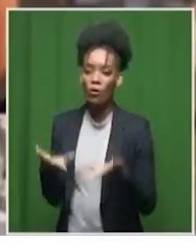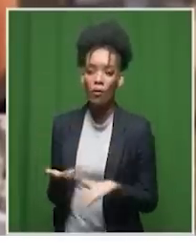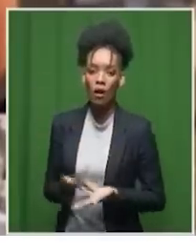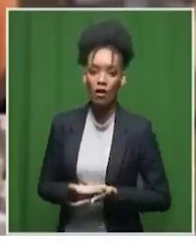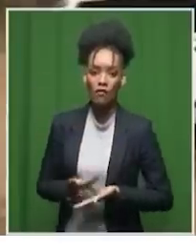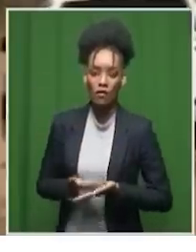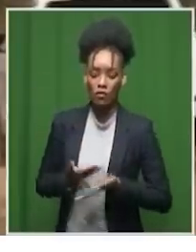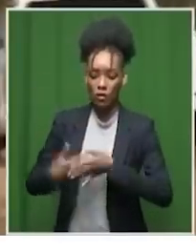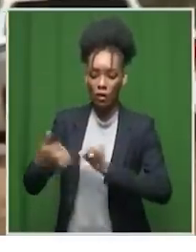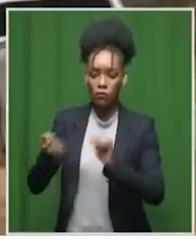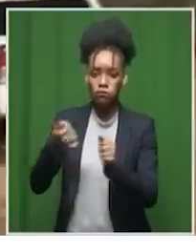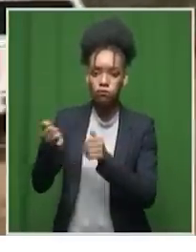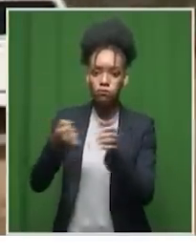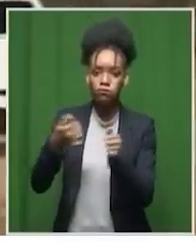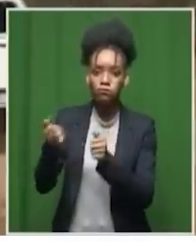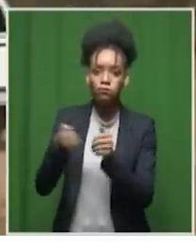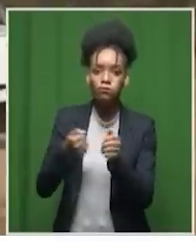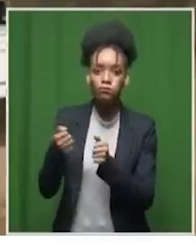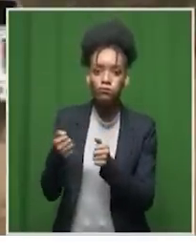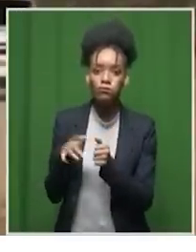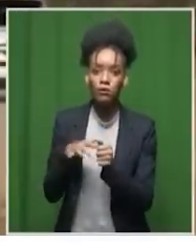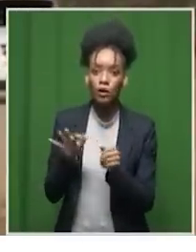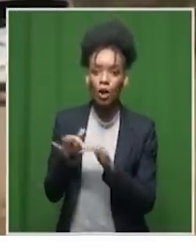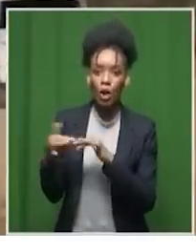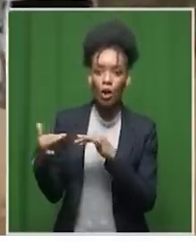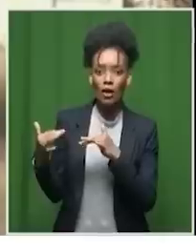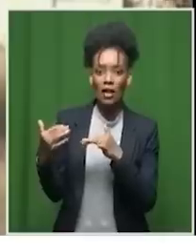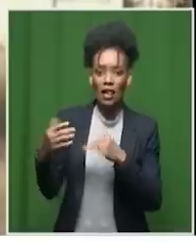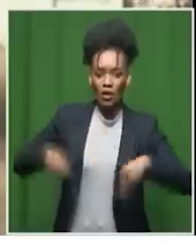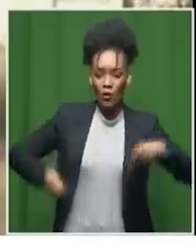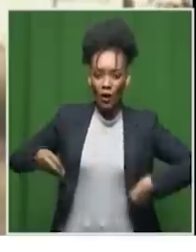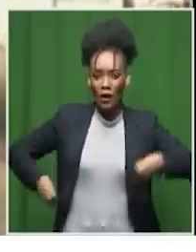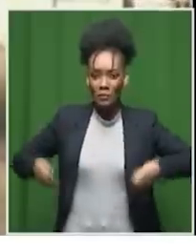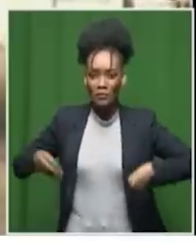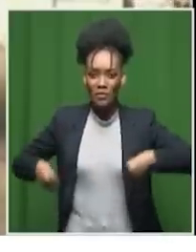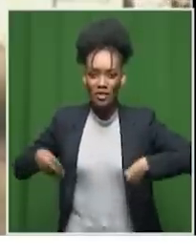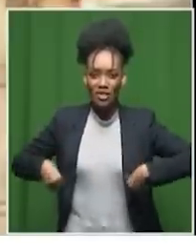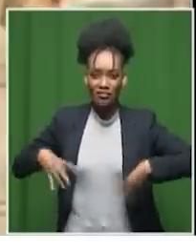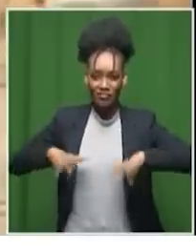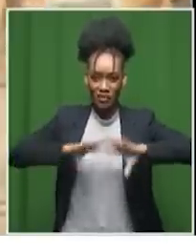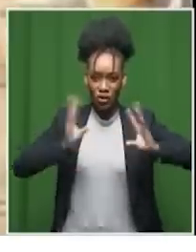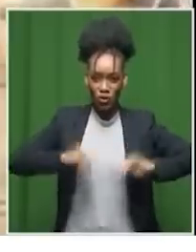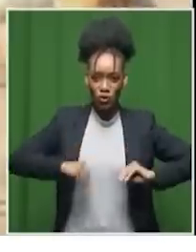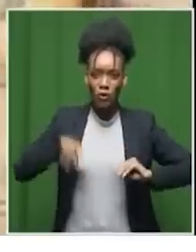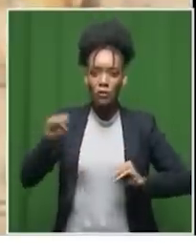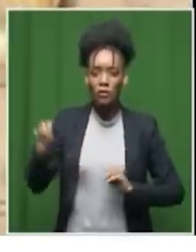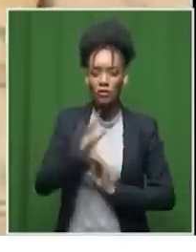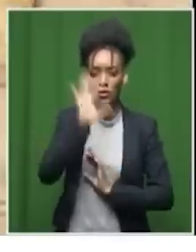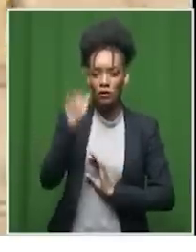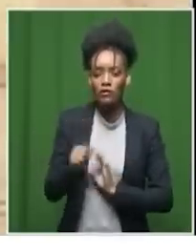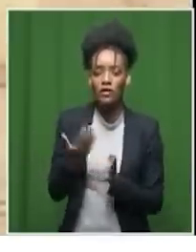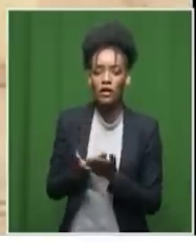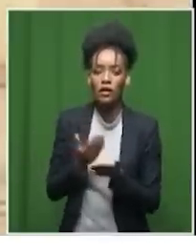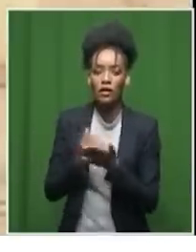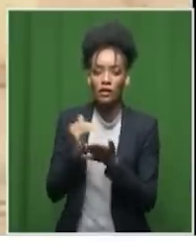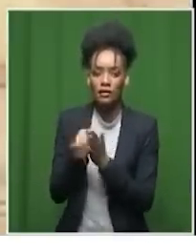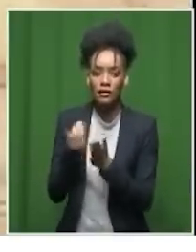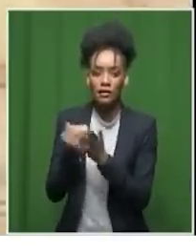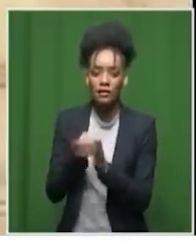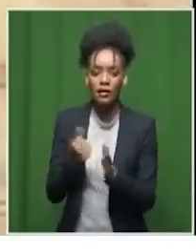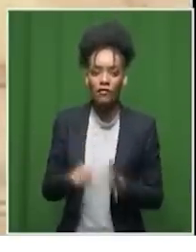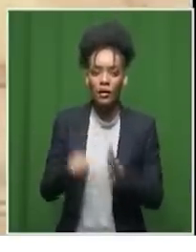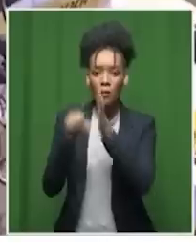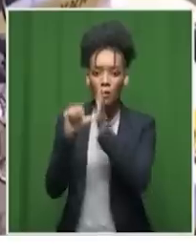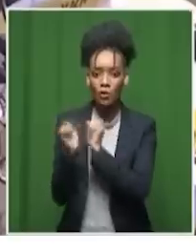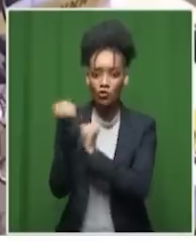upcoming, uncompromising war on corruption can actually save South Africa's key industries. Now, his assessment is